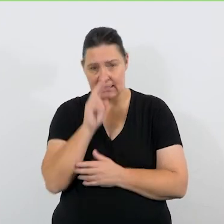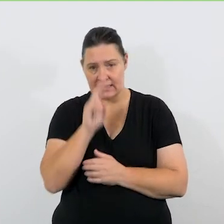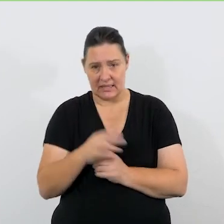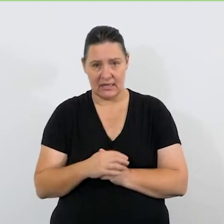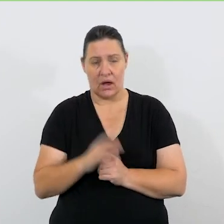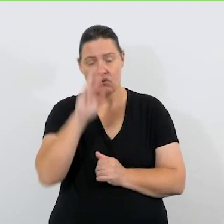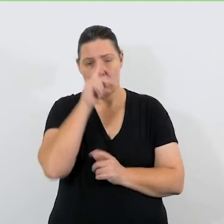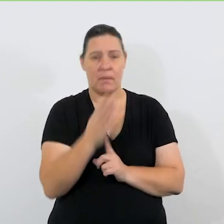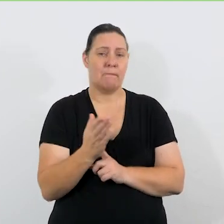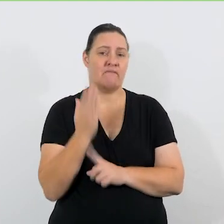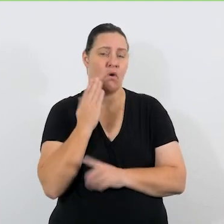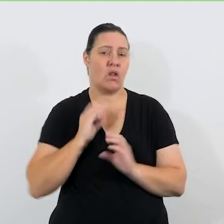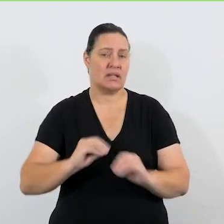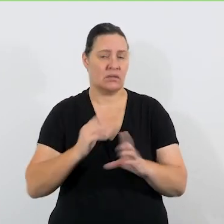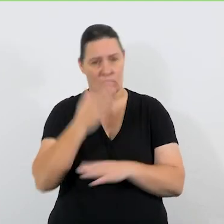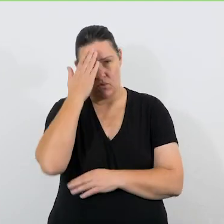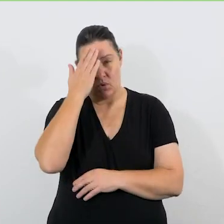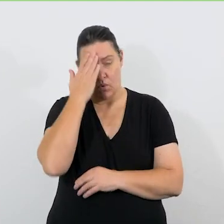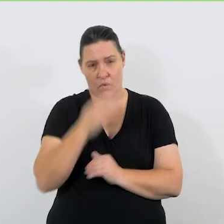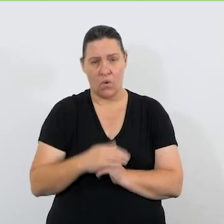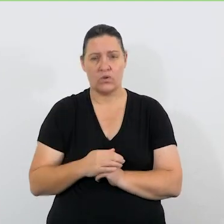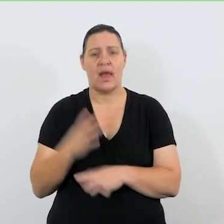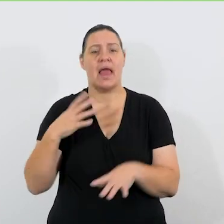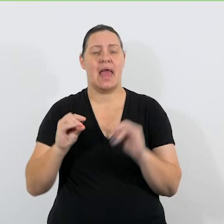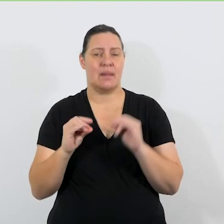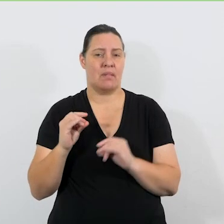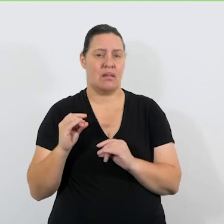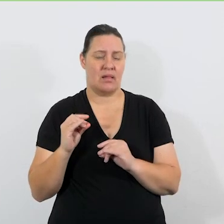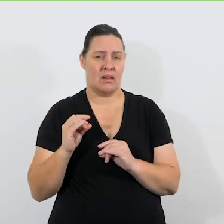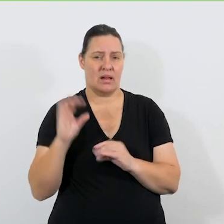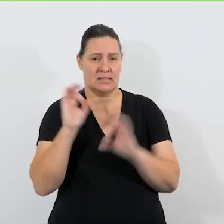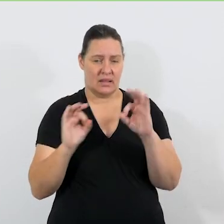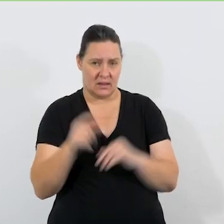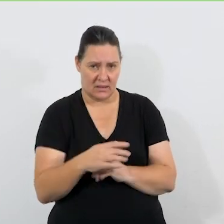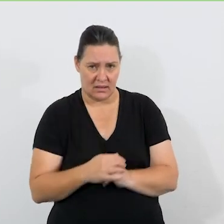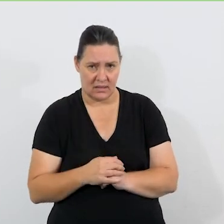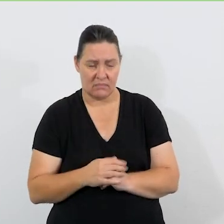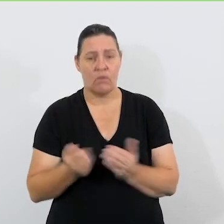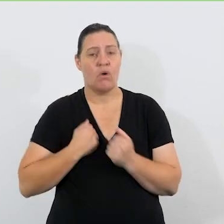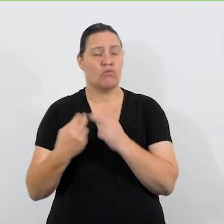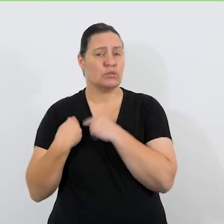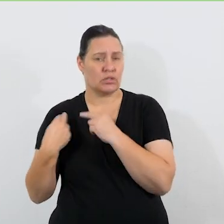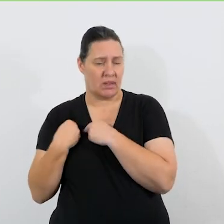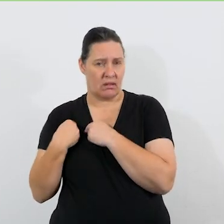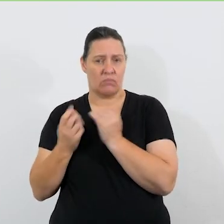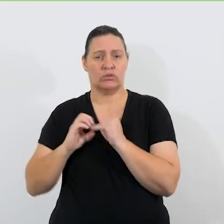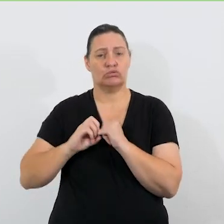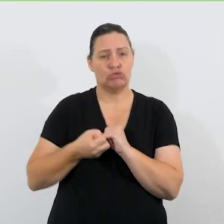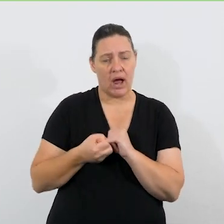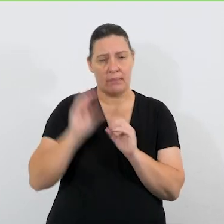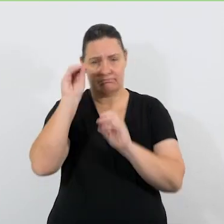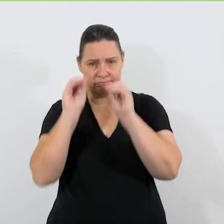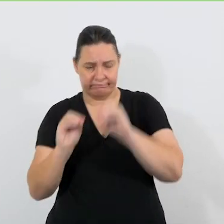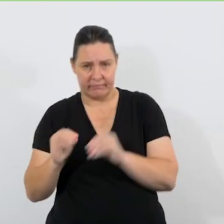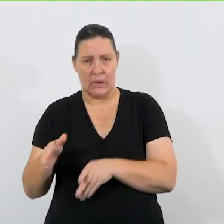see, if you remember the previous lesson, you would know that this is an animal cell and our duty is to try and fill